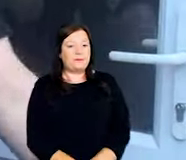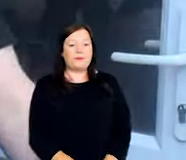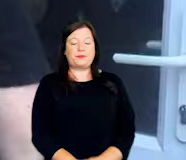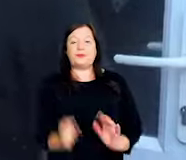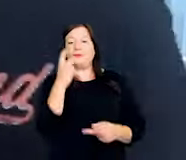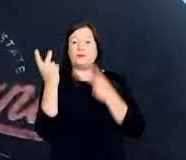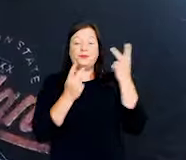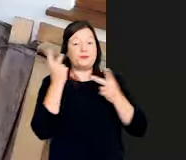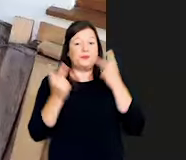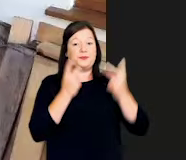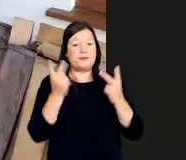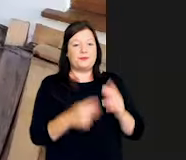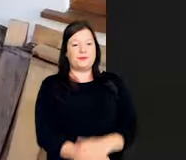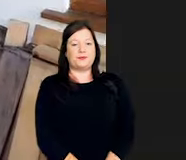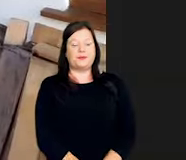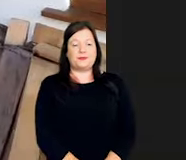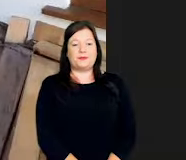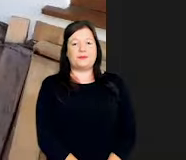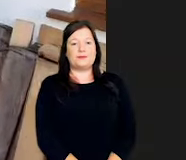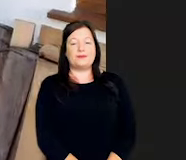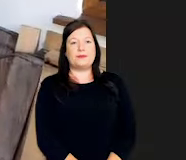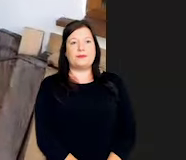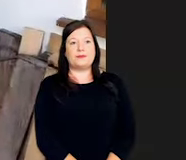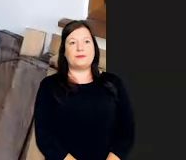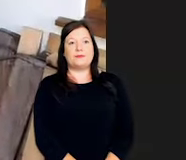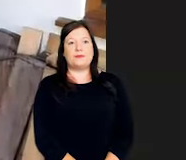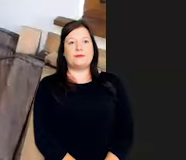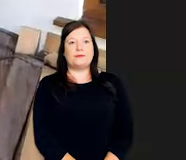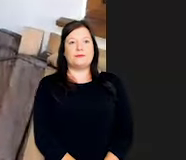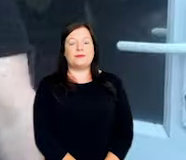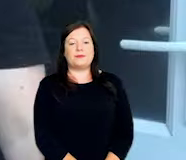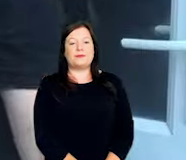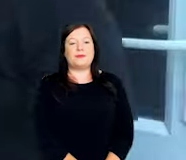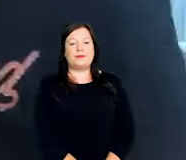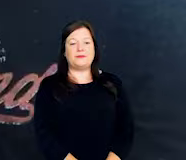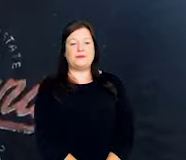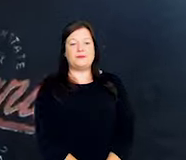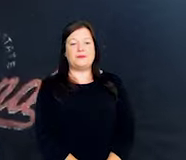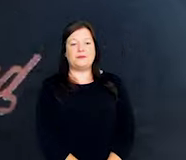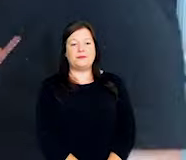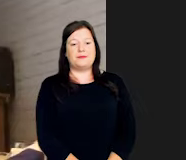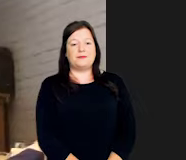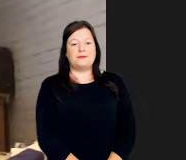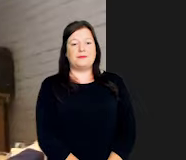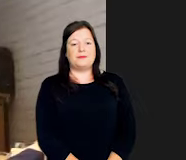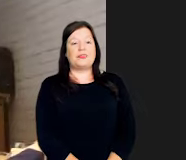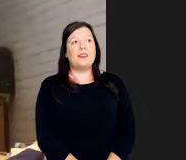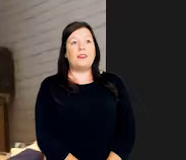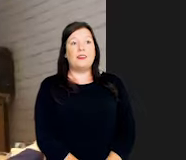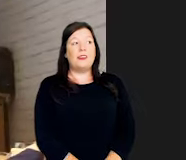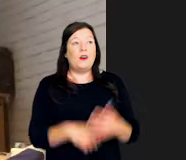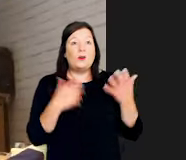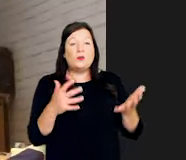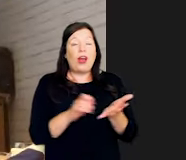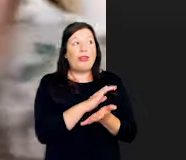Ooh, ee, ooh, ah, ah, ting, tang, wah, bing, bang. Ooh, ee, ooh, ah, ah, tang, wah, bing, bang. Is it a